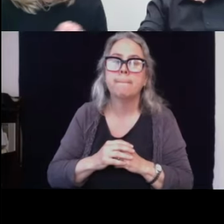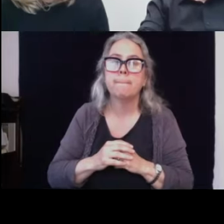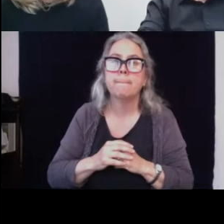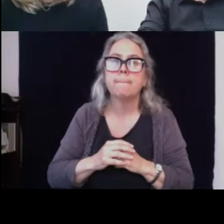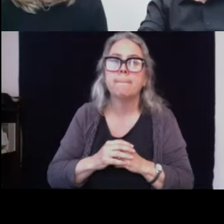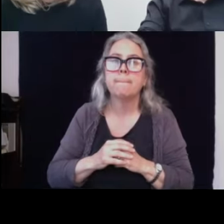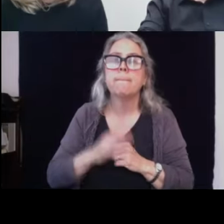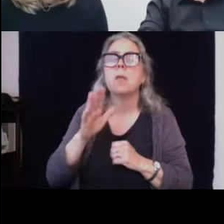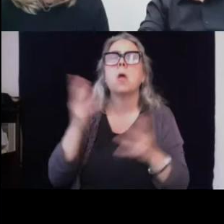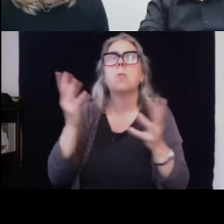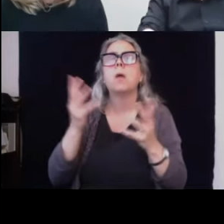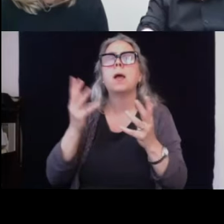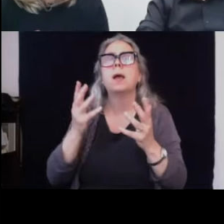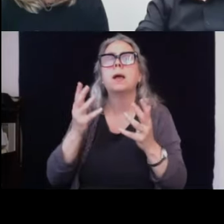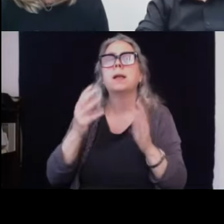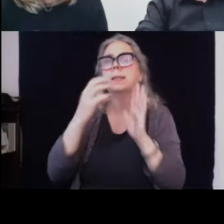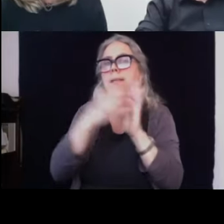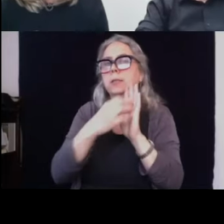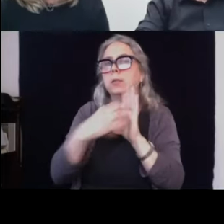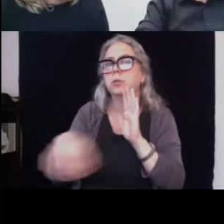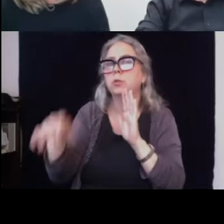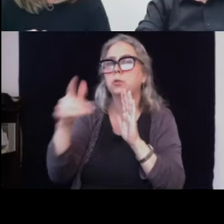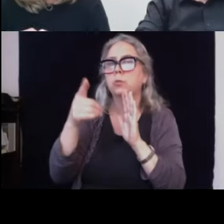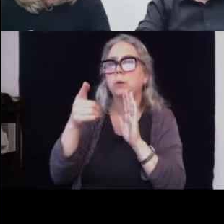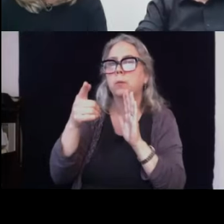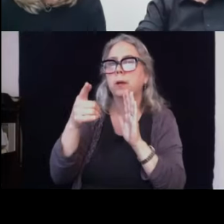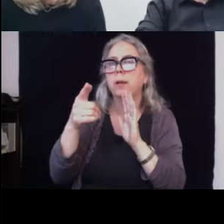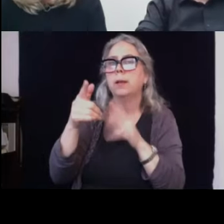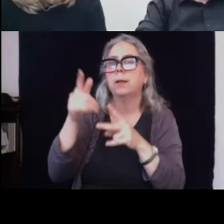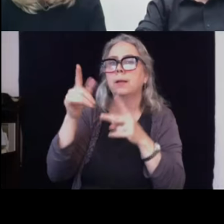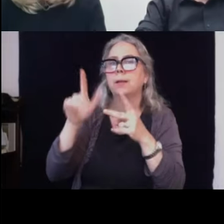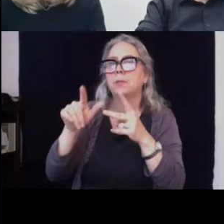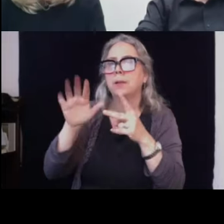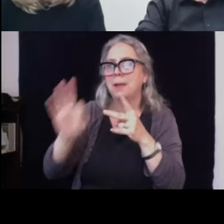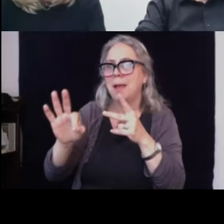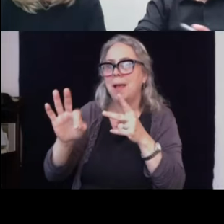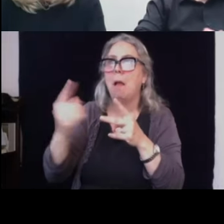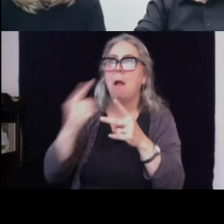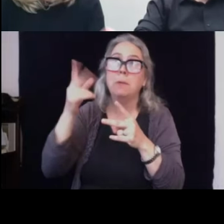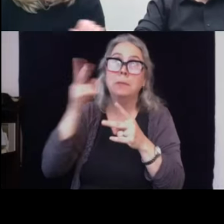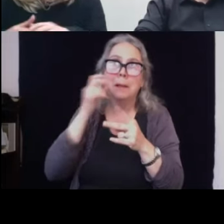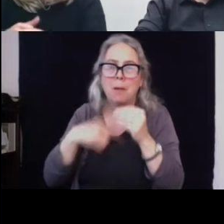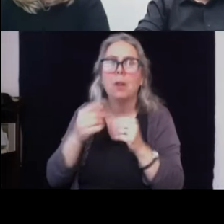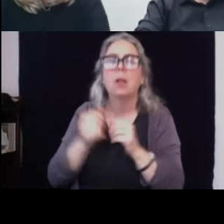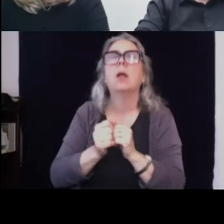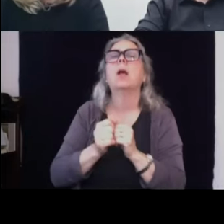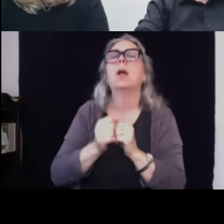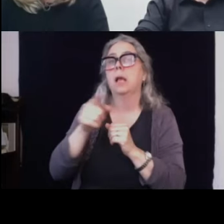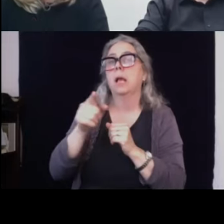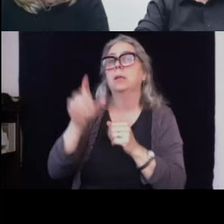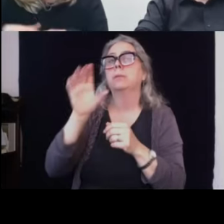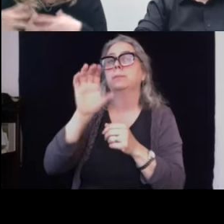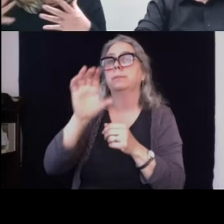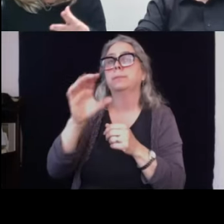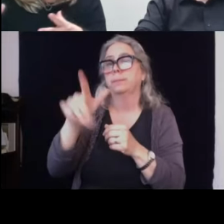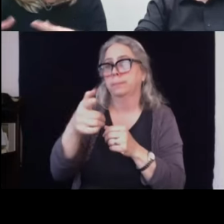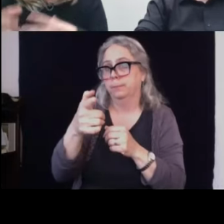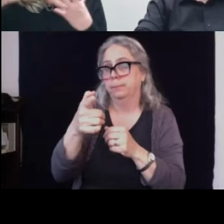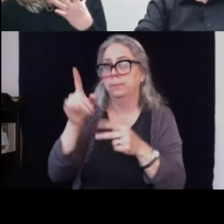So what is this section 21 and 29 I always hear about? Section 21 is